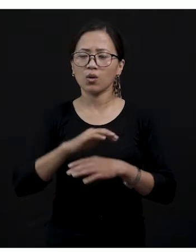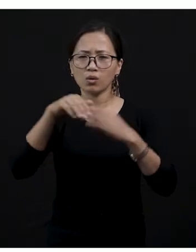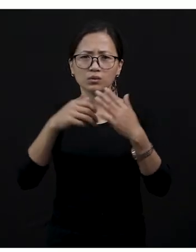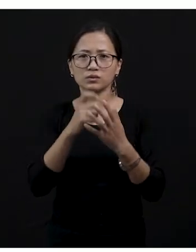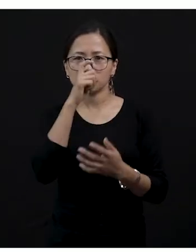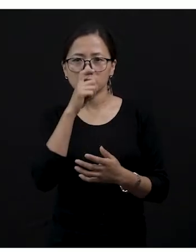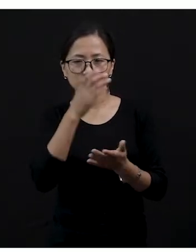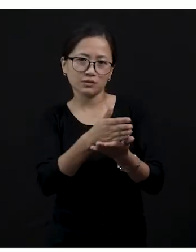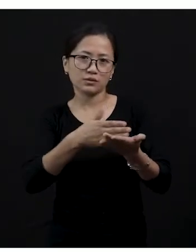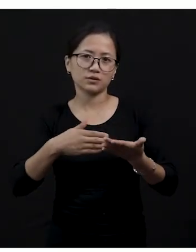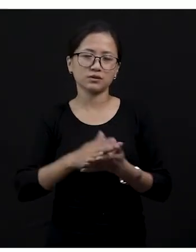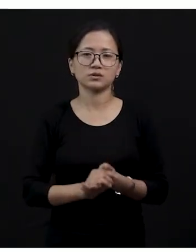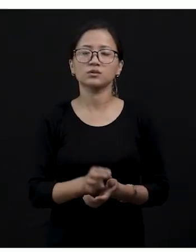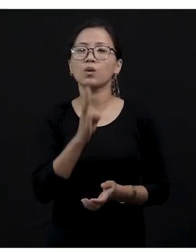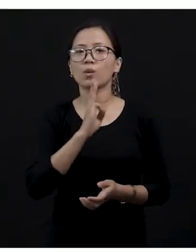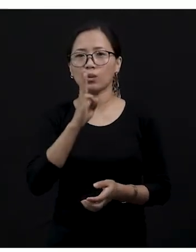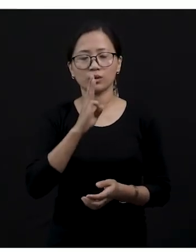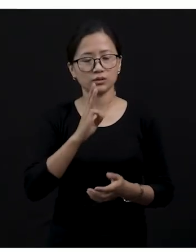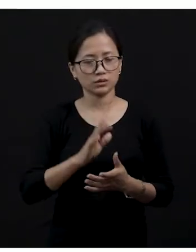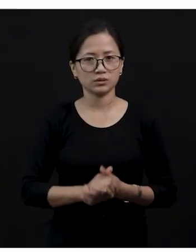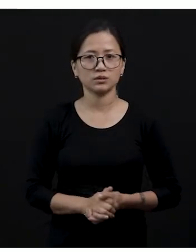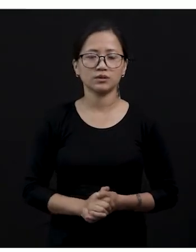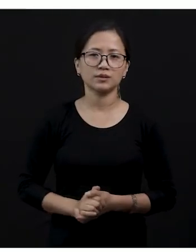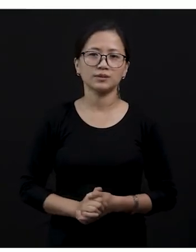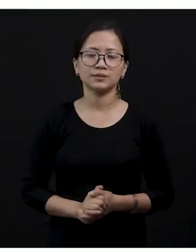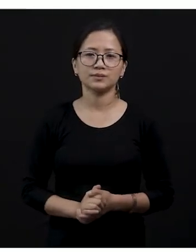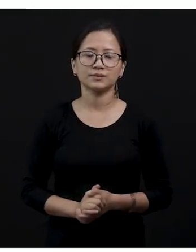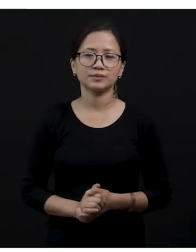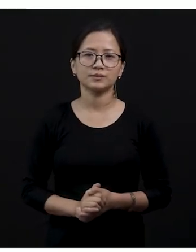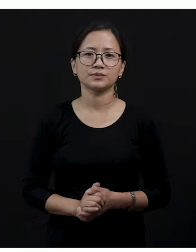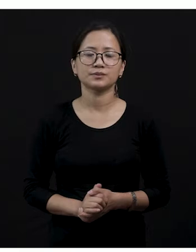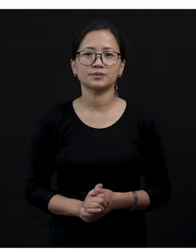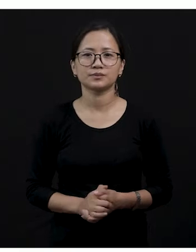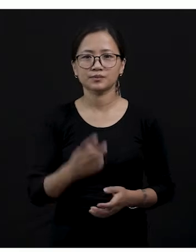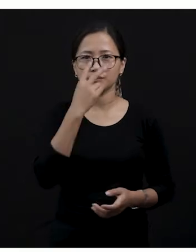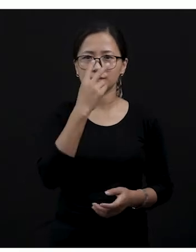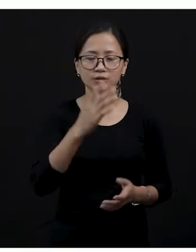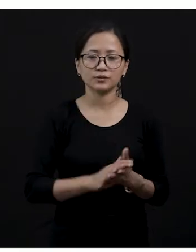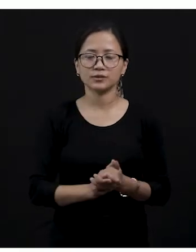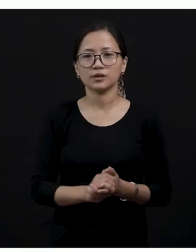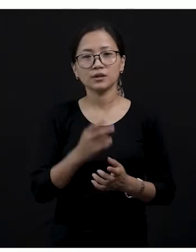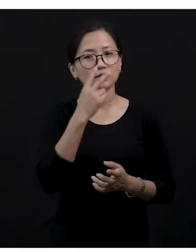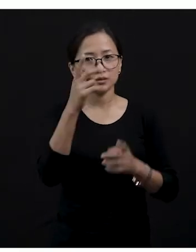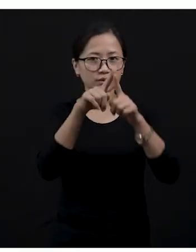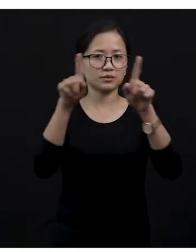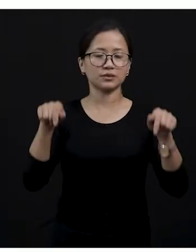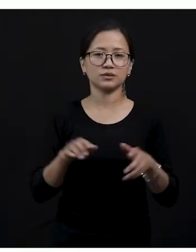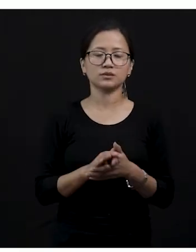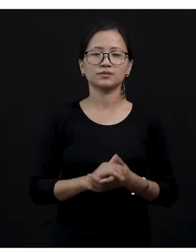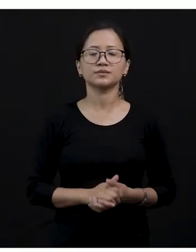part, it is the oceans, the sea.